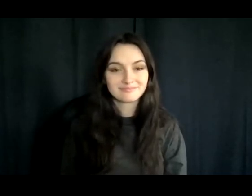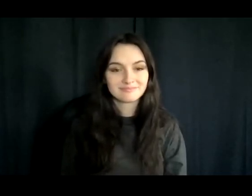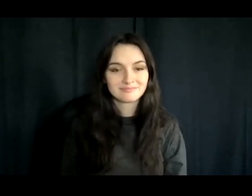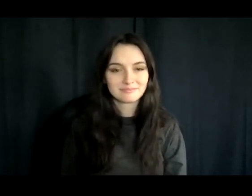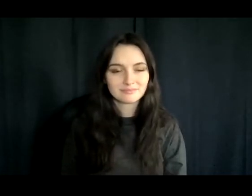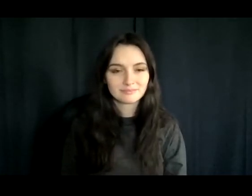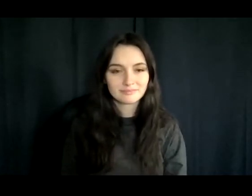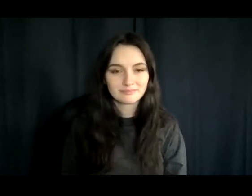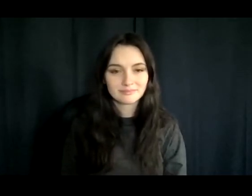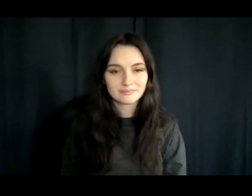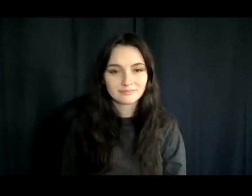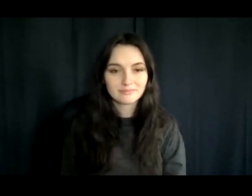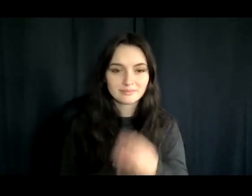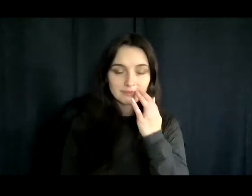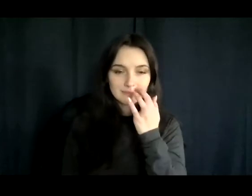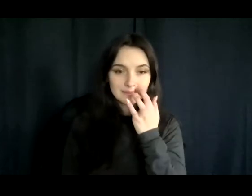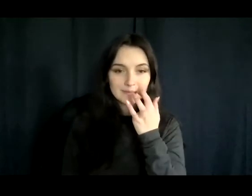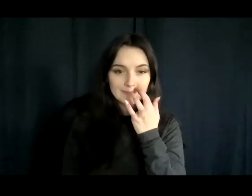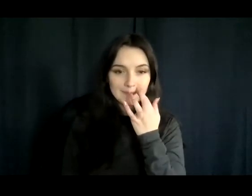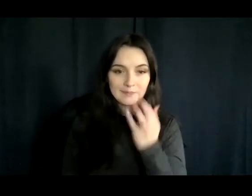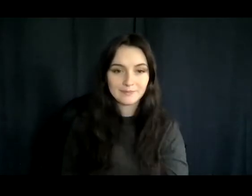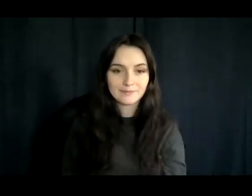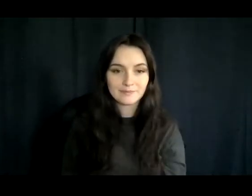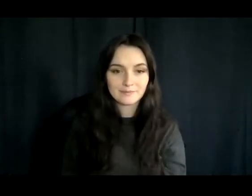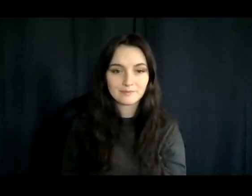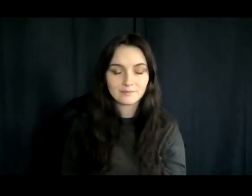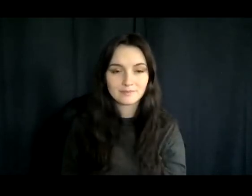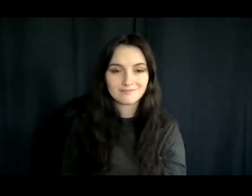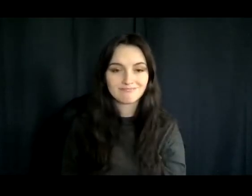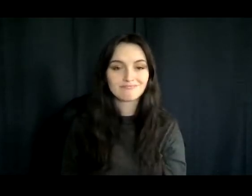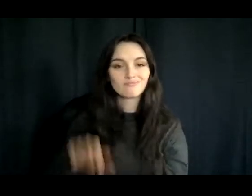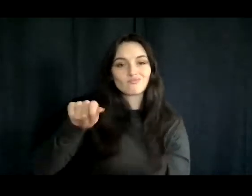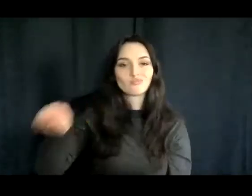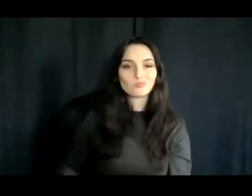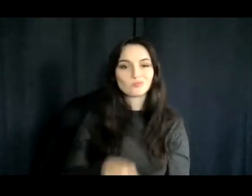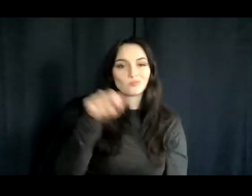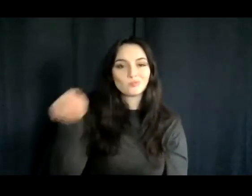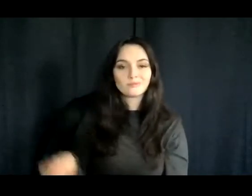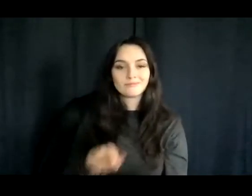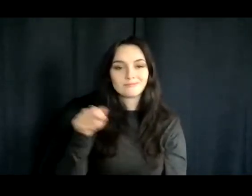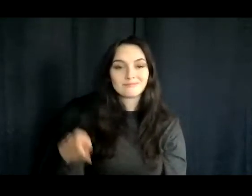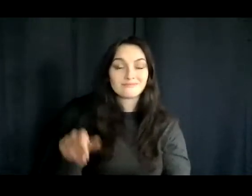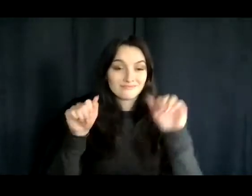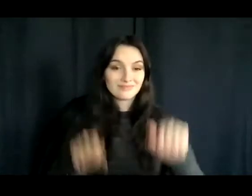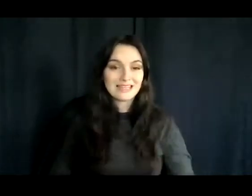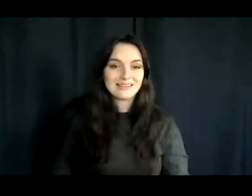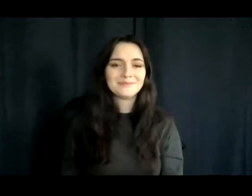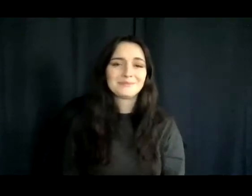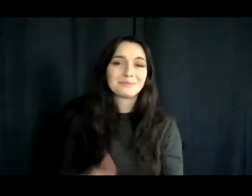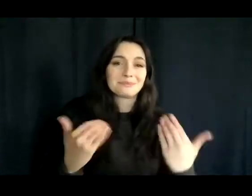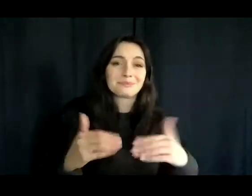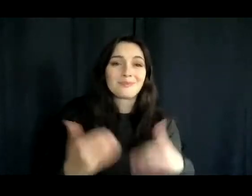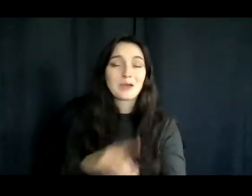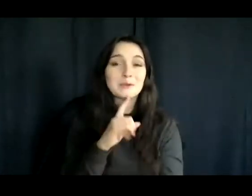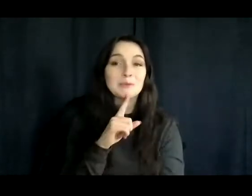Fantastic. So you can come down and play with